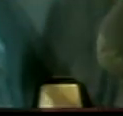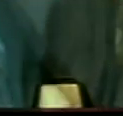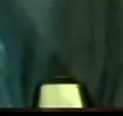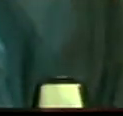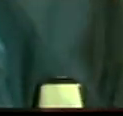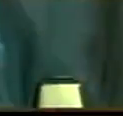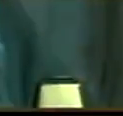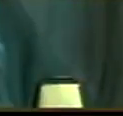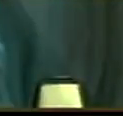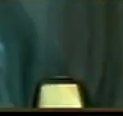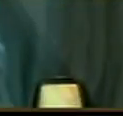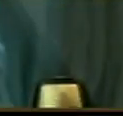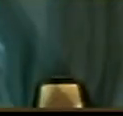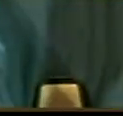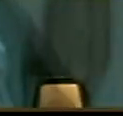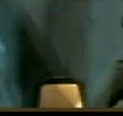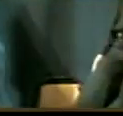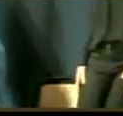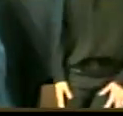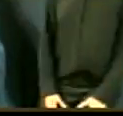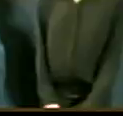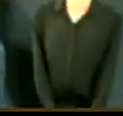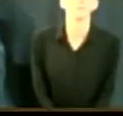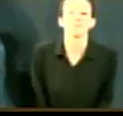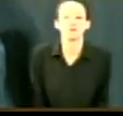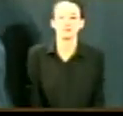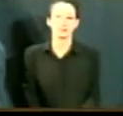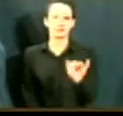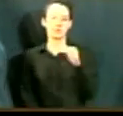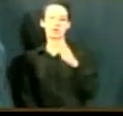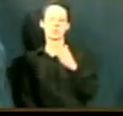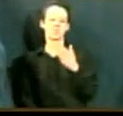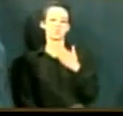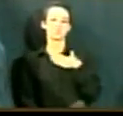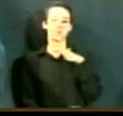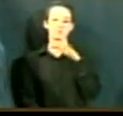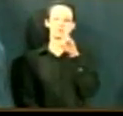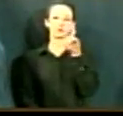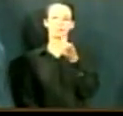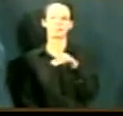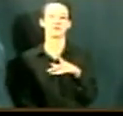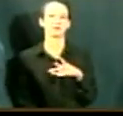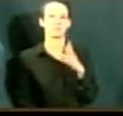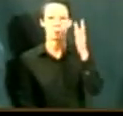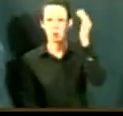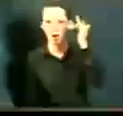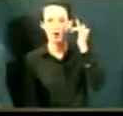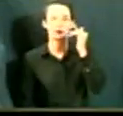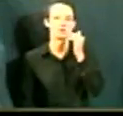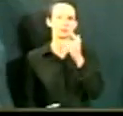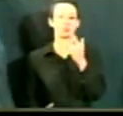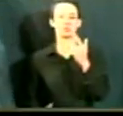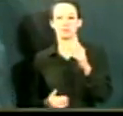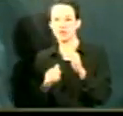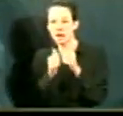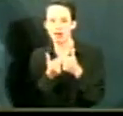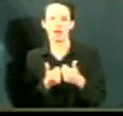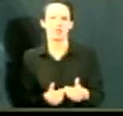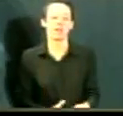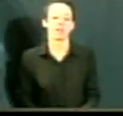my questions, like why did we want to do this? How did we even get here? Okay, thank you. And you've changed my mind.